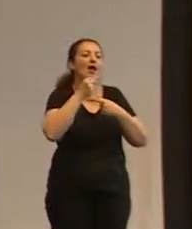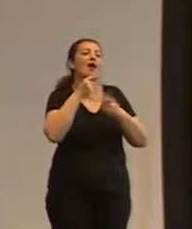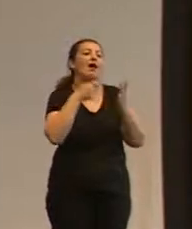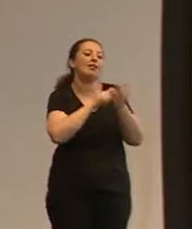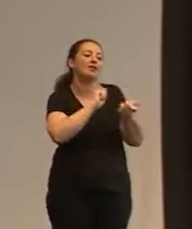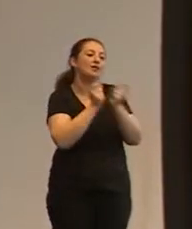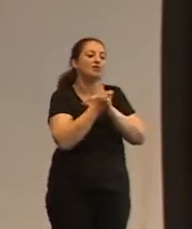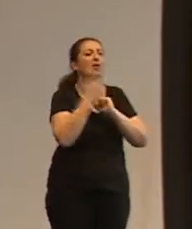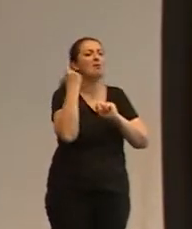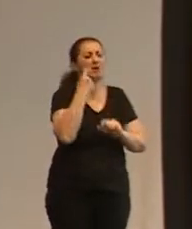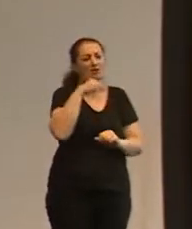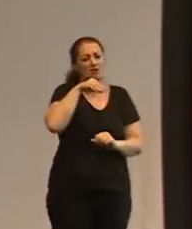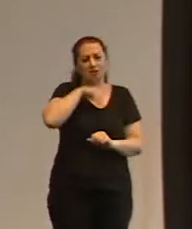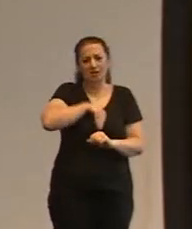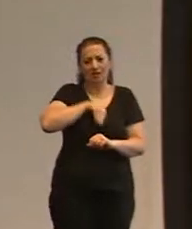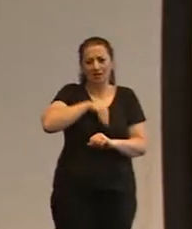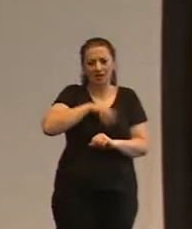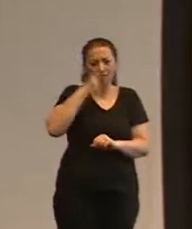hypothesis